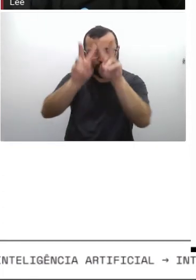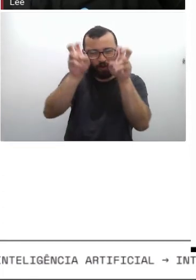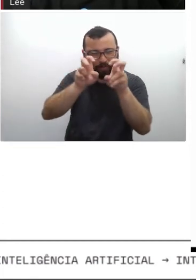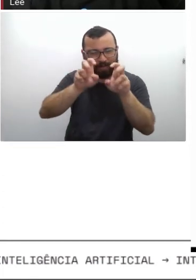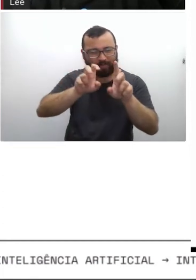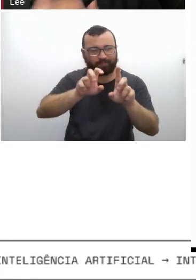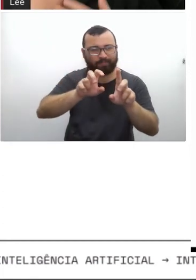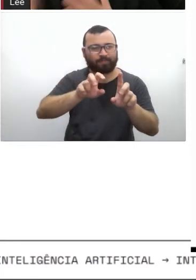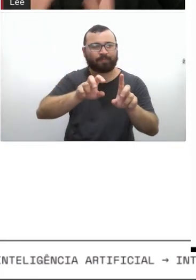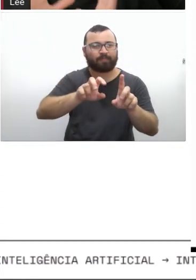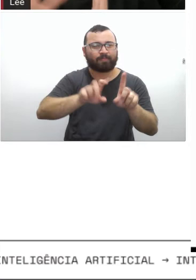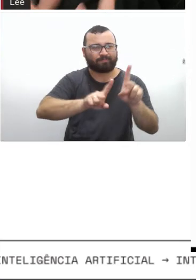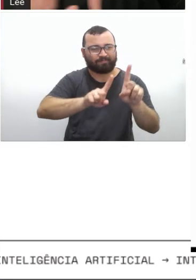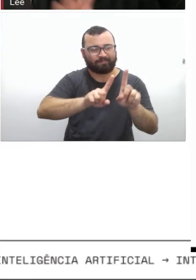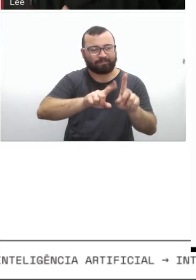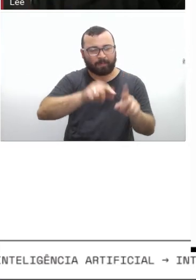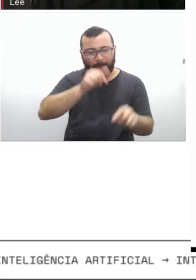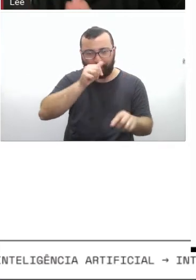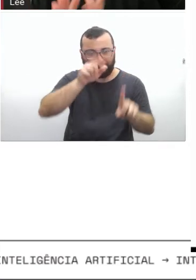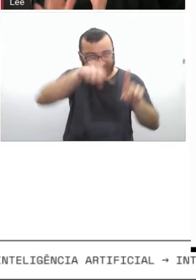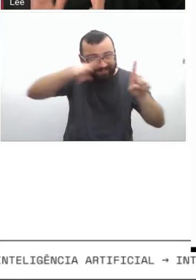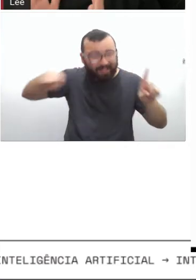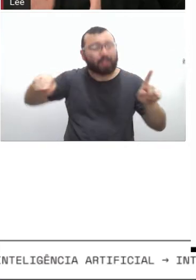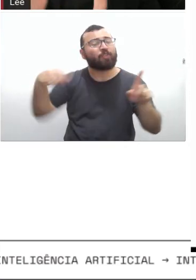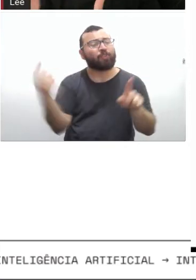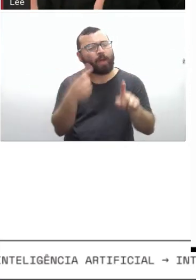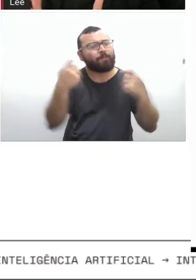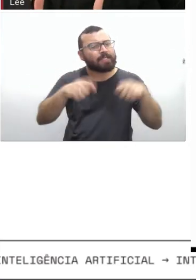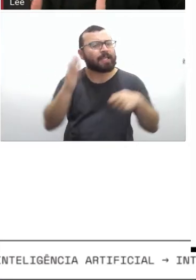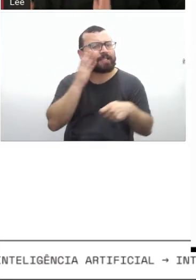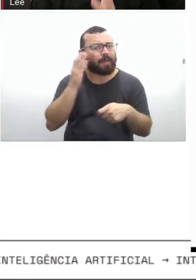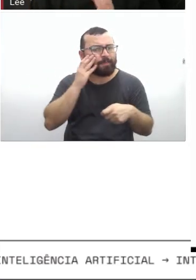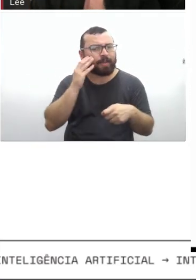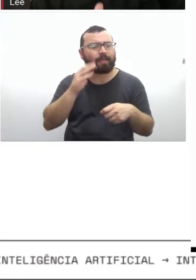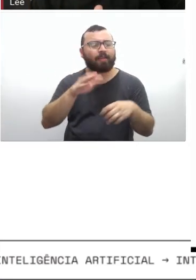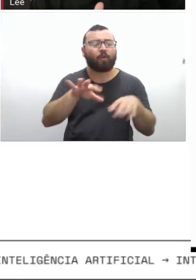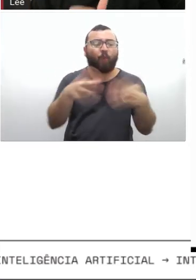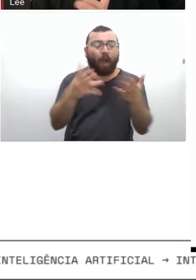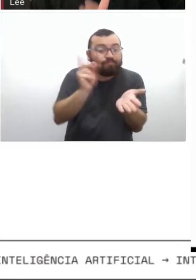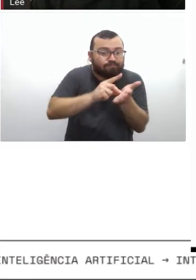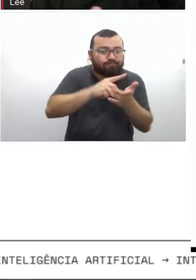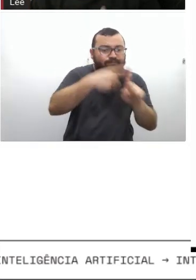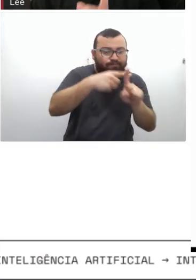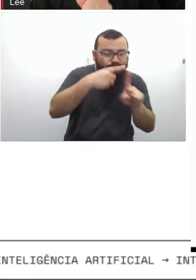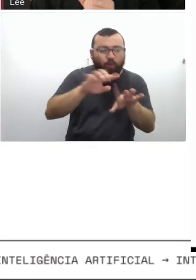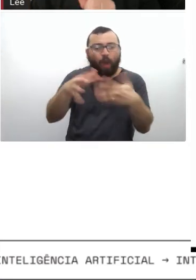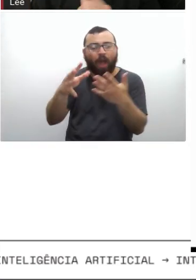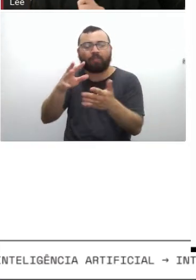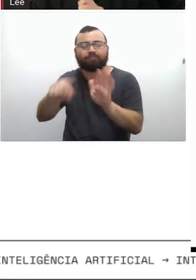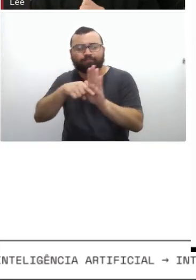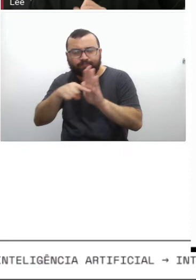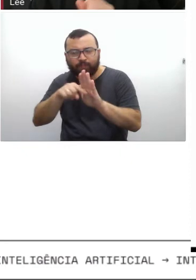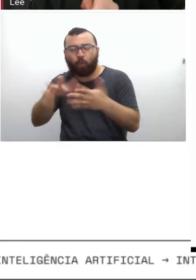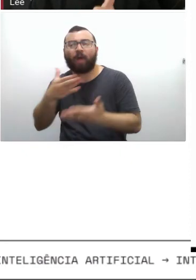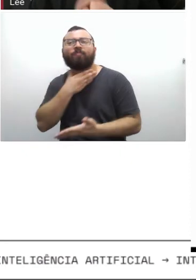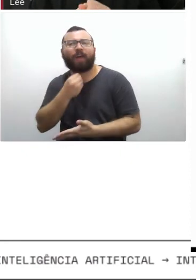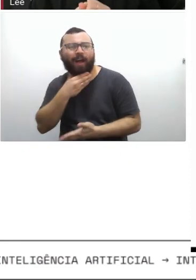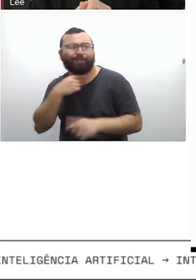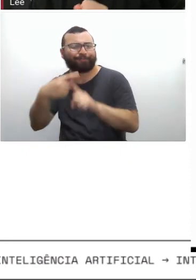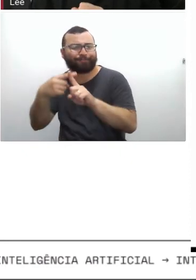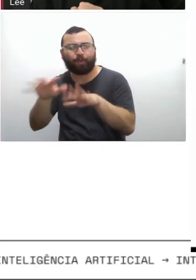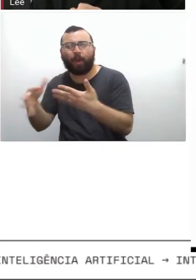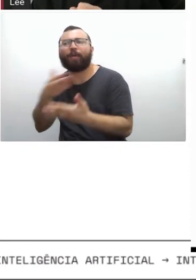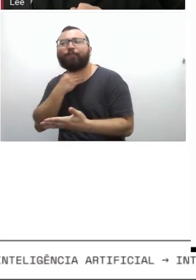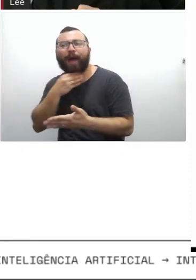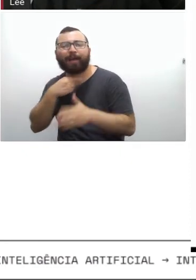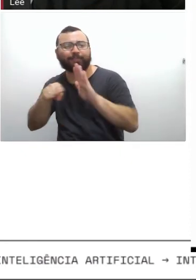want to know, and these are all like machine learning terms, but we want to know the true positives, the true negatives, false positives, and false negatives. And I'm going to tell you